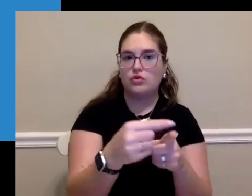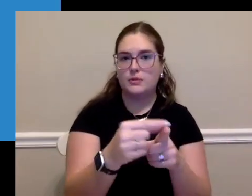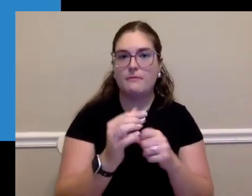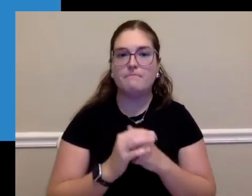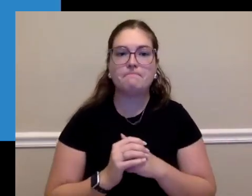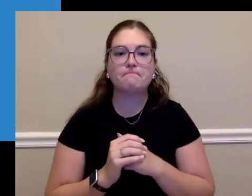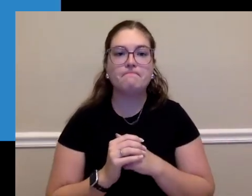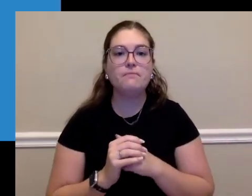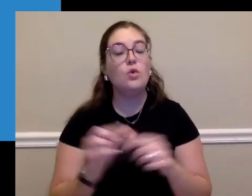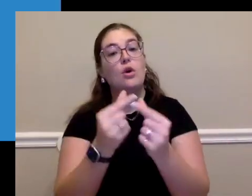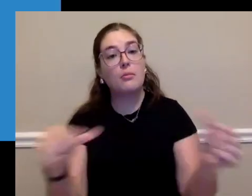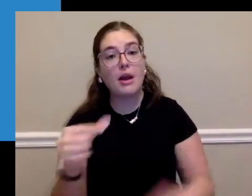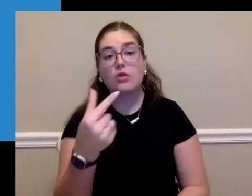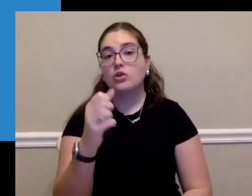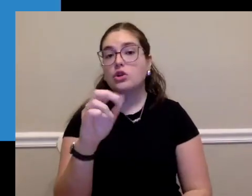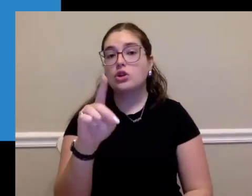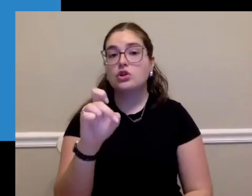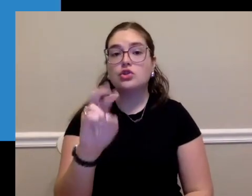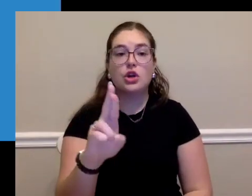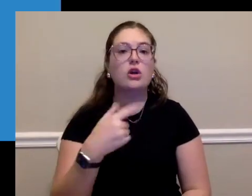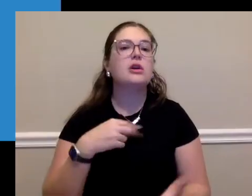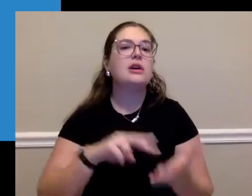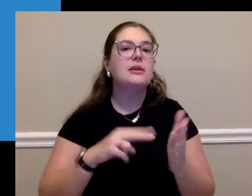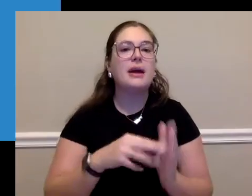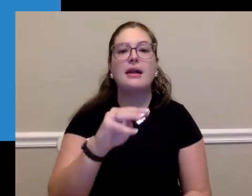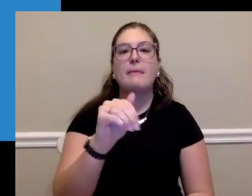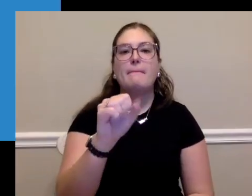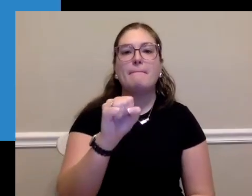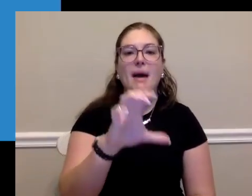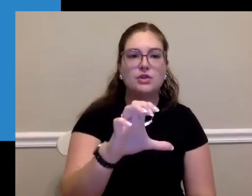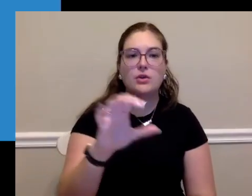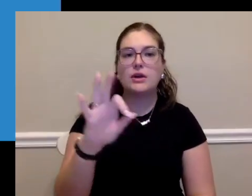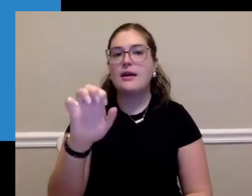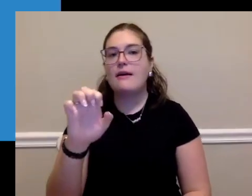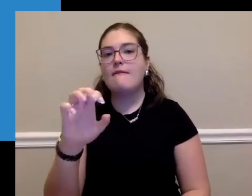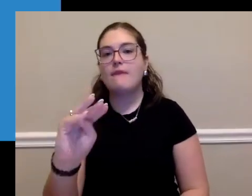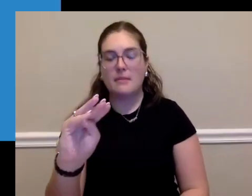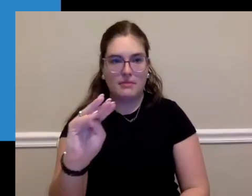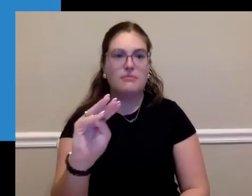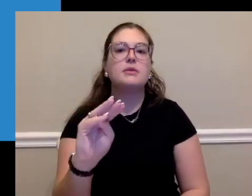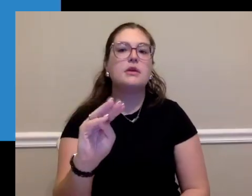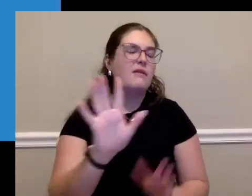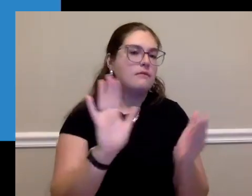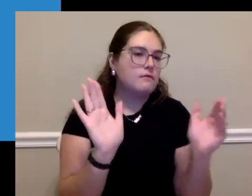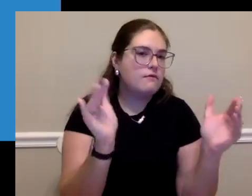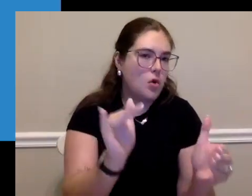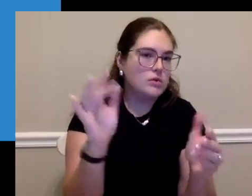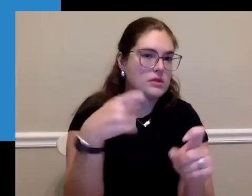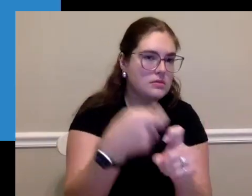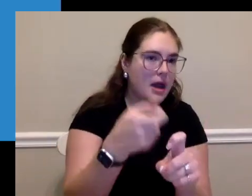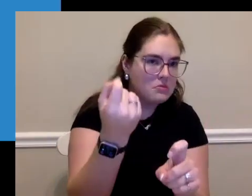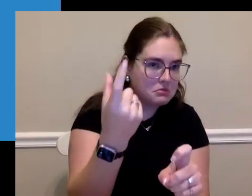So grammatical gender is the use of masculine or feminine in Spanish. We're focusing on Spanish because